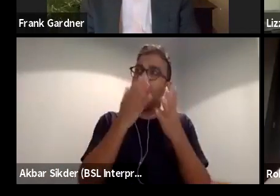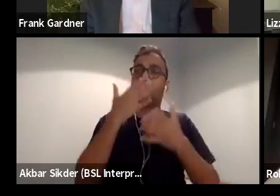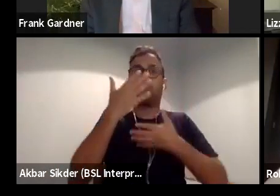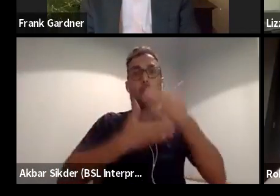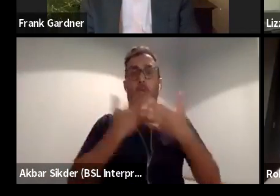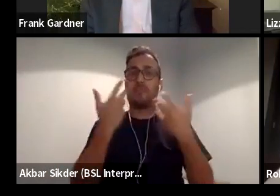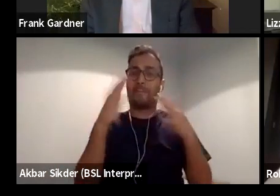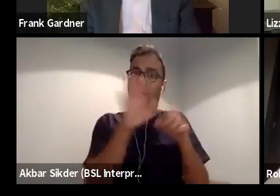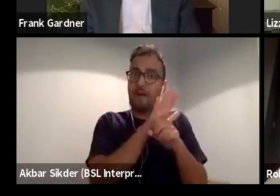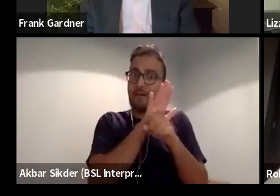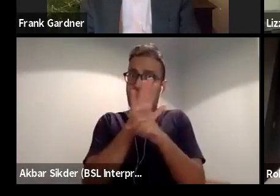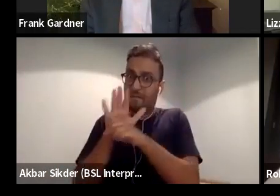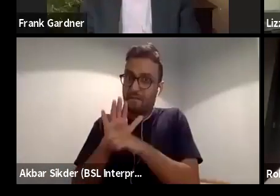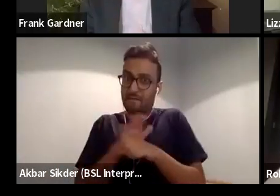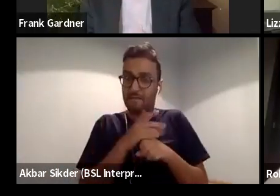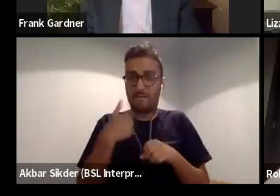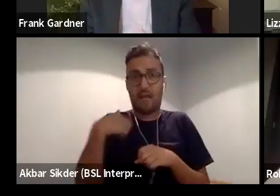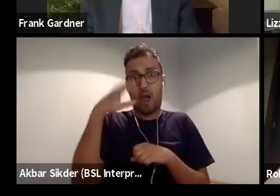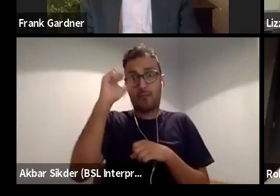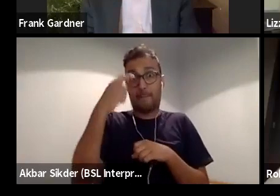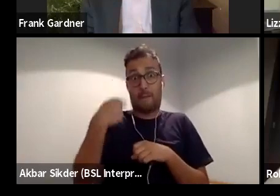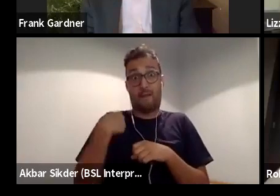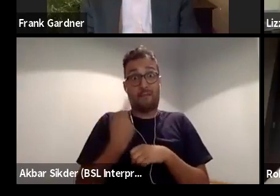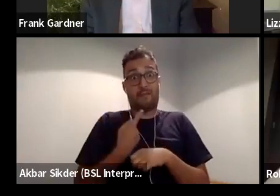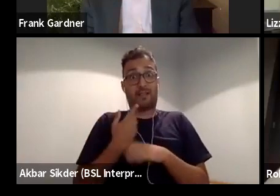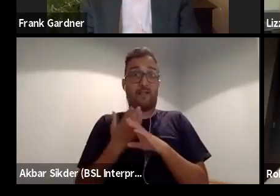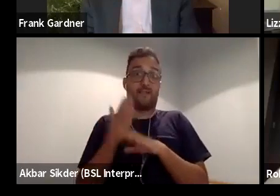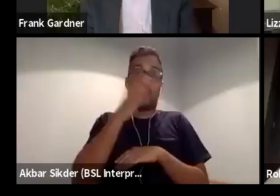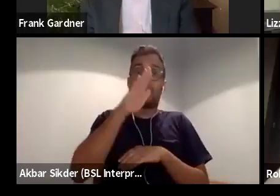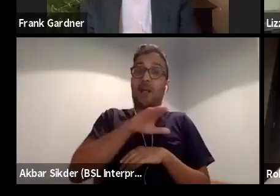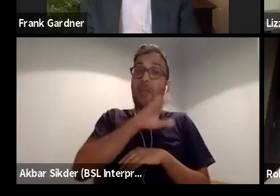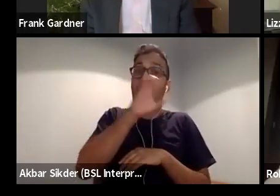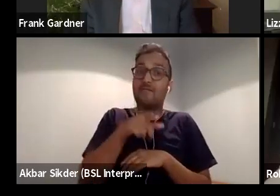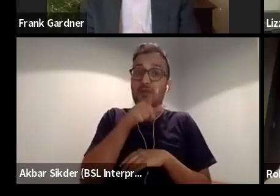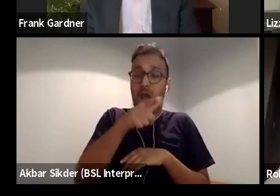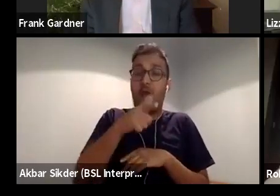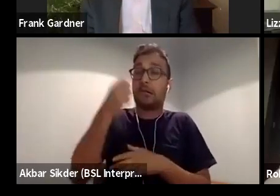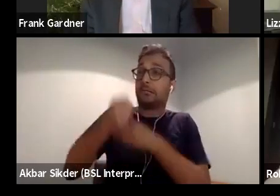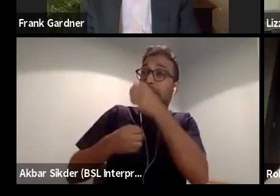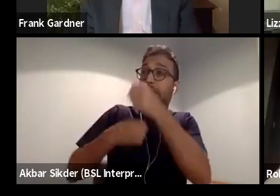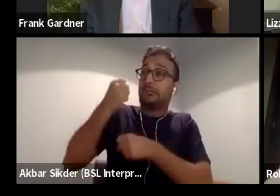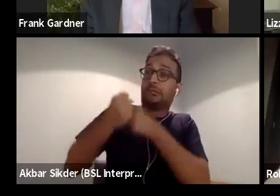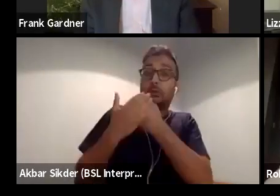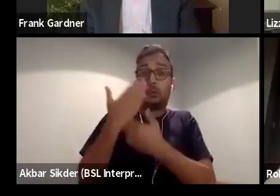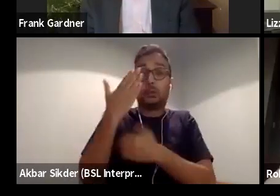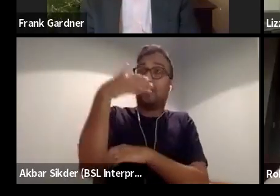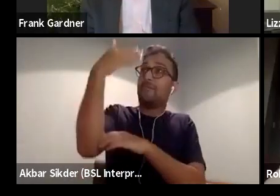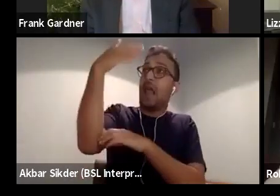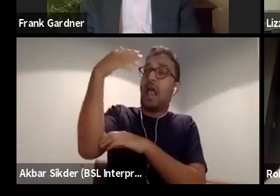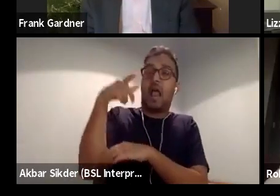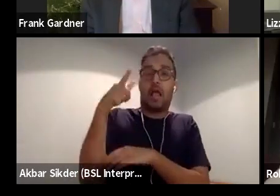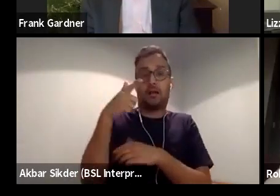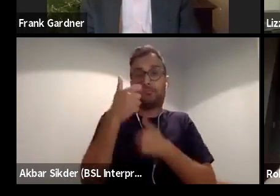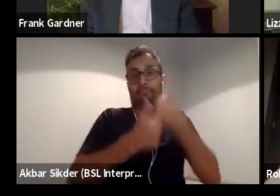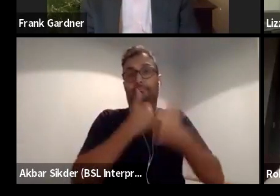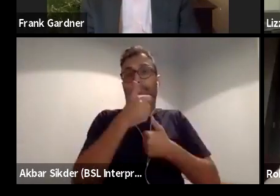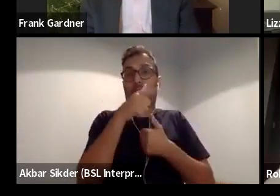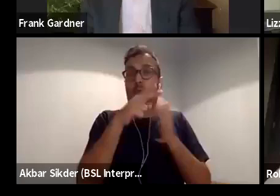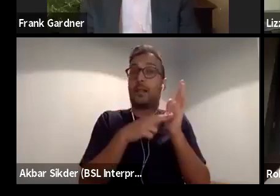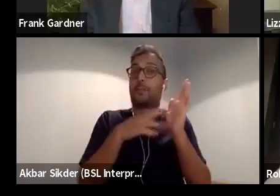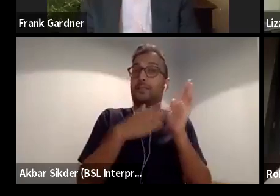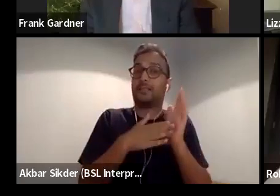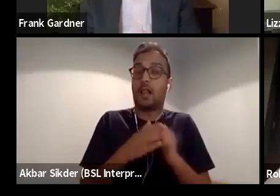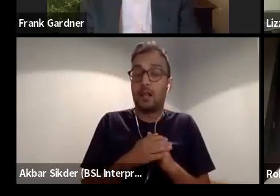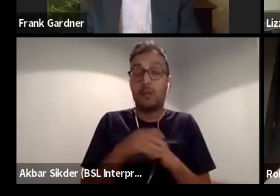together, celebrating as the new South African flag went up after the inauguration. As anchor of Channel 4 News, he's been honoured